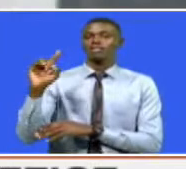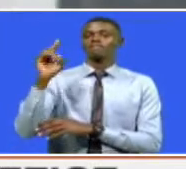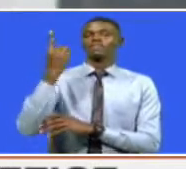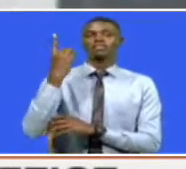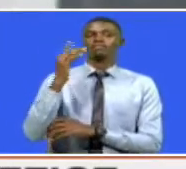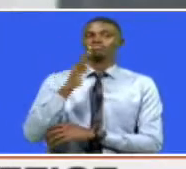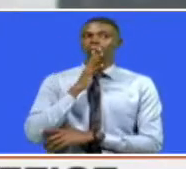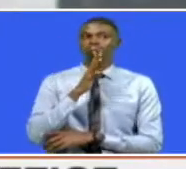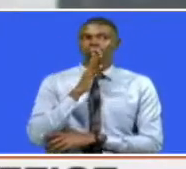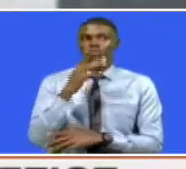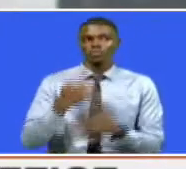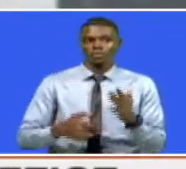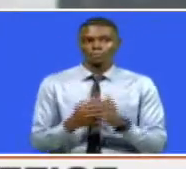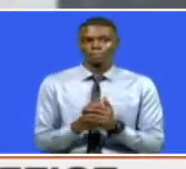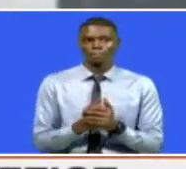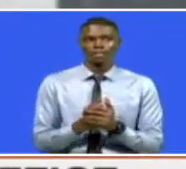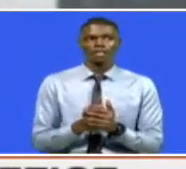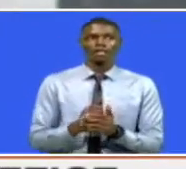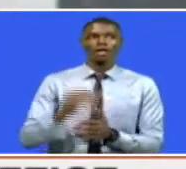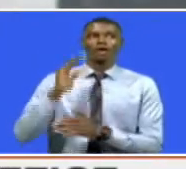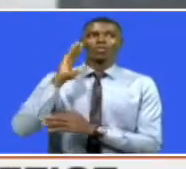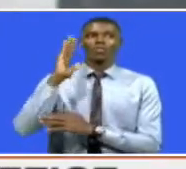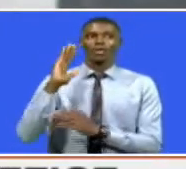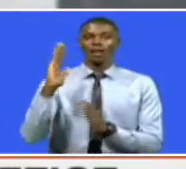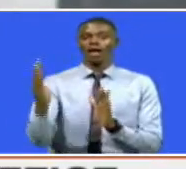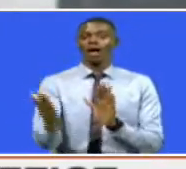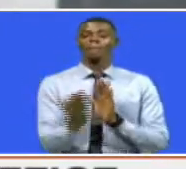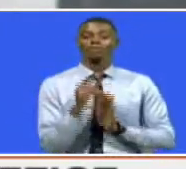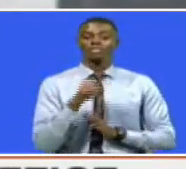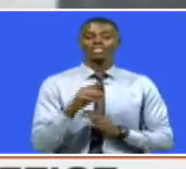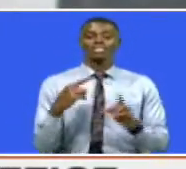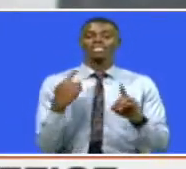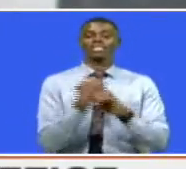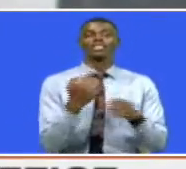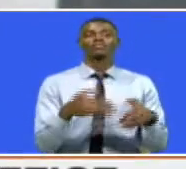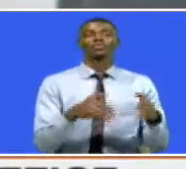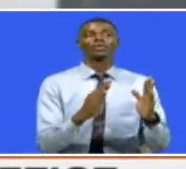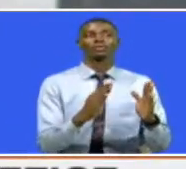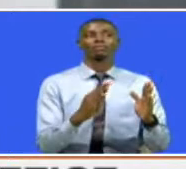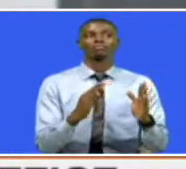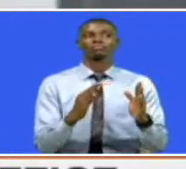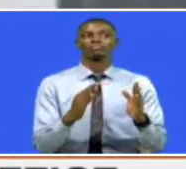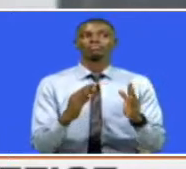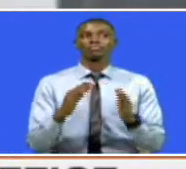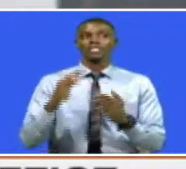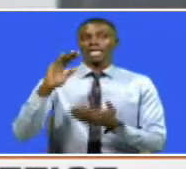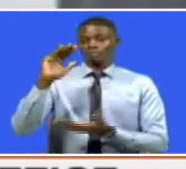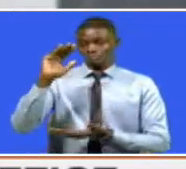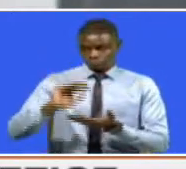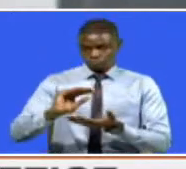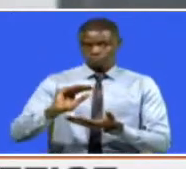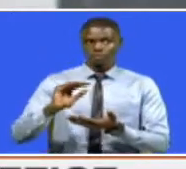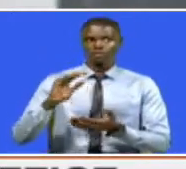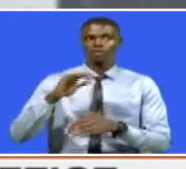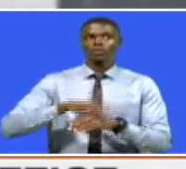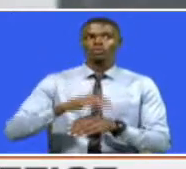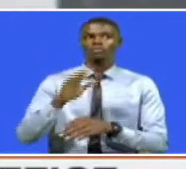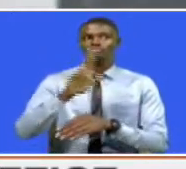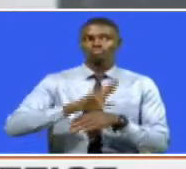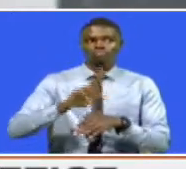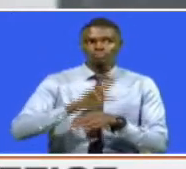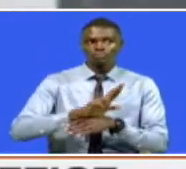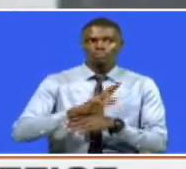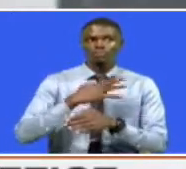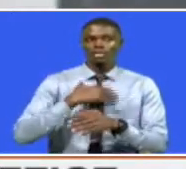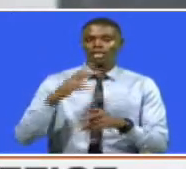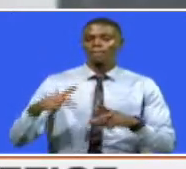address was, I am going to approach it in a different way. Yes. Do away with subsidies at consumption. Yes. Introduce subsidies